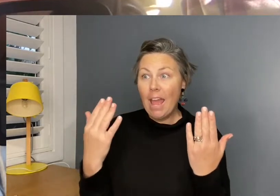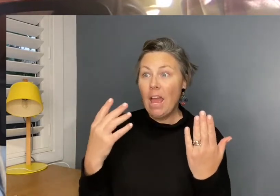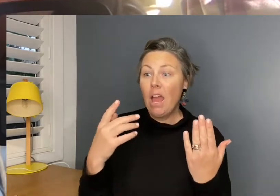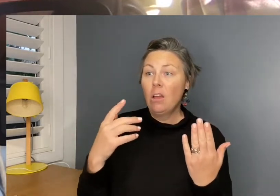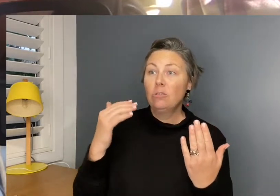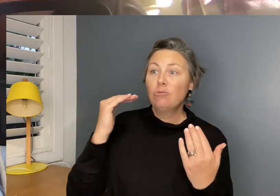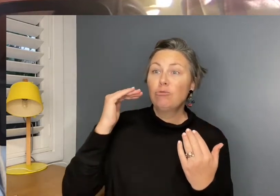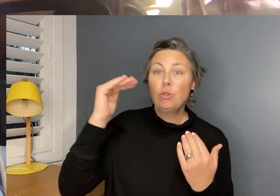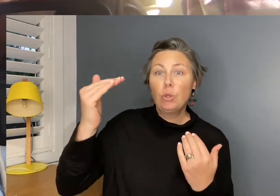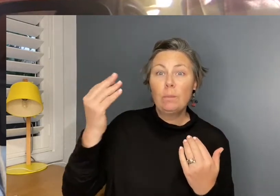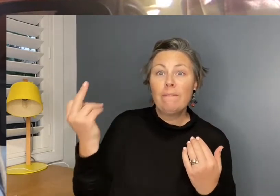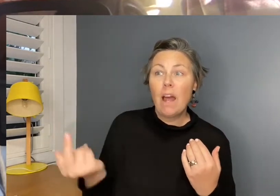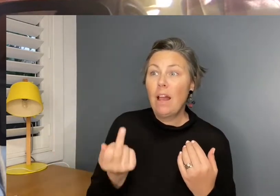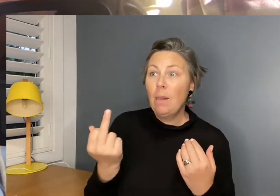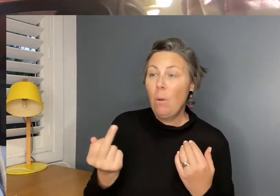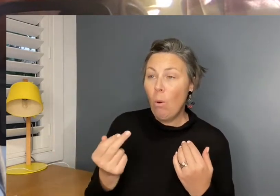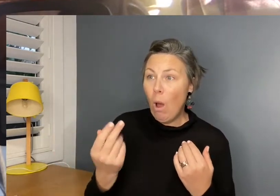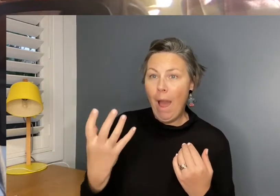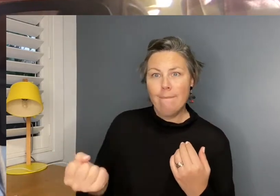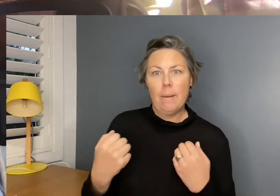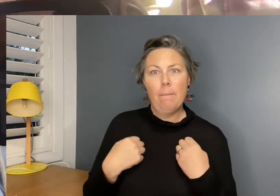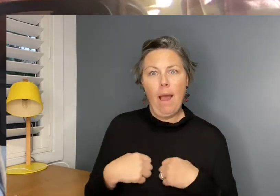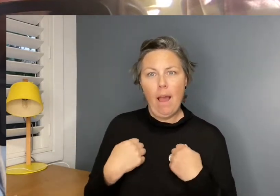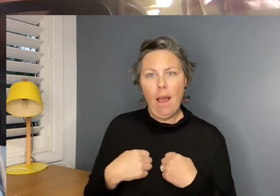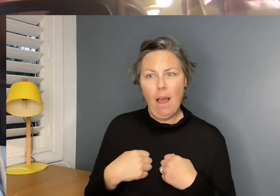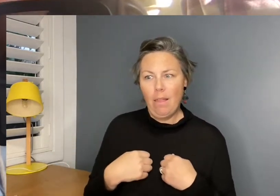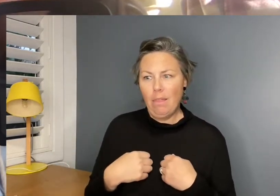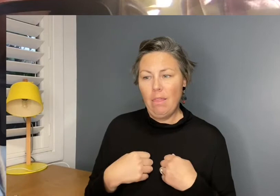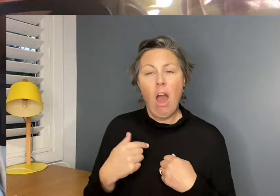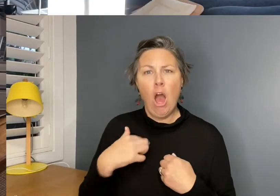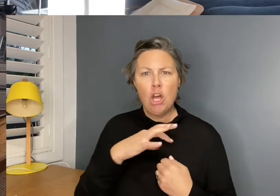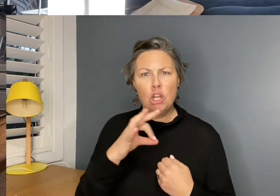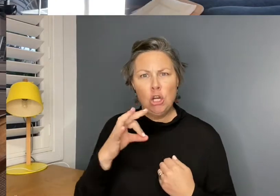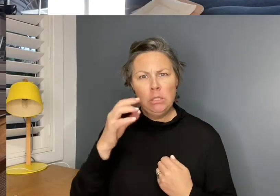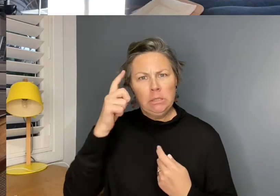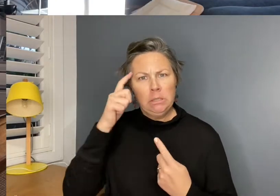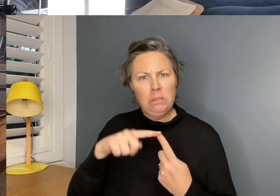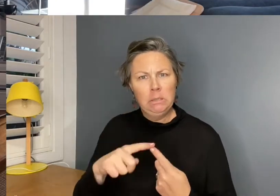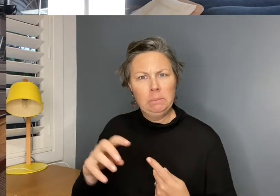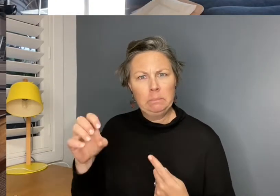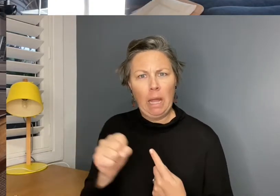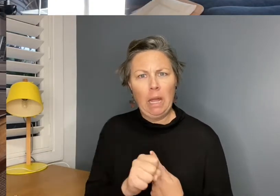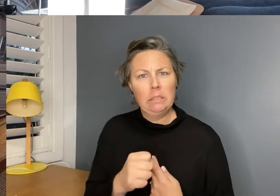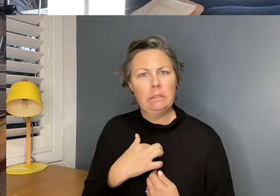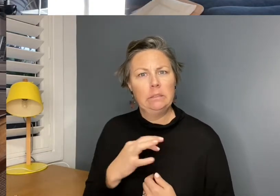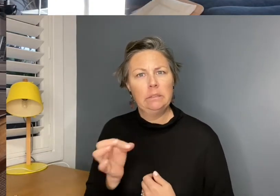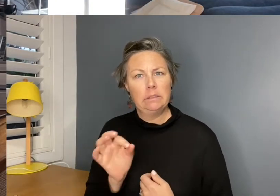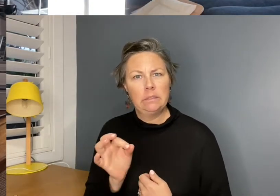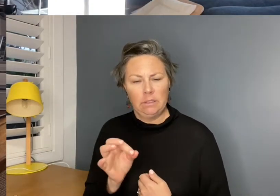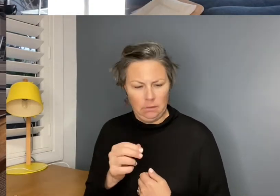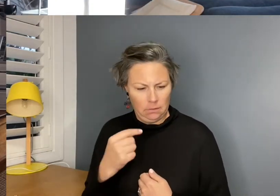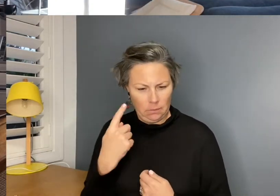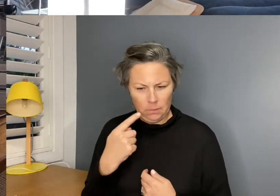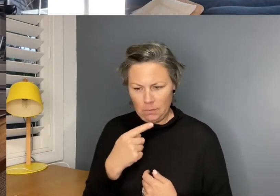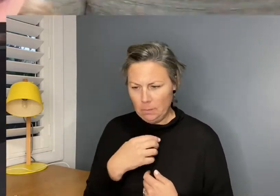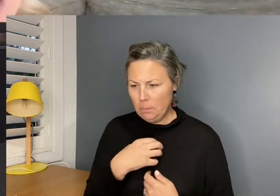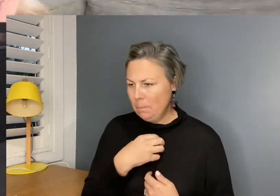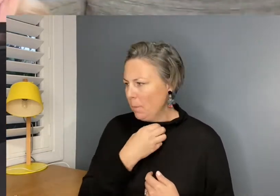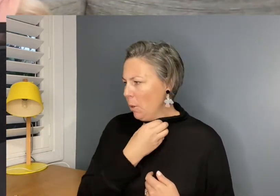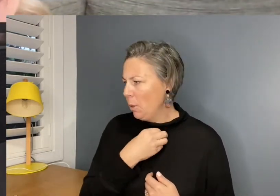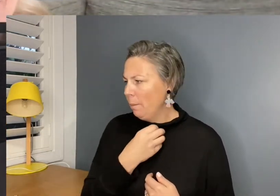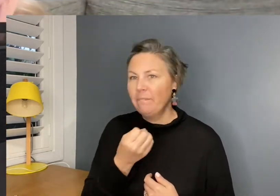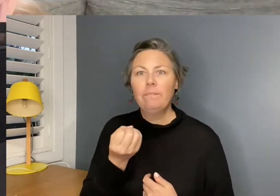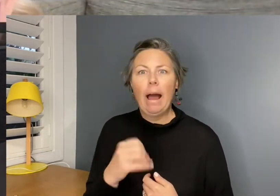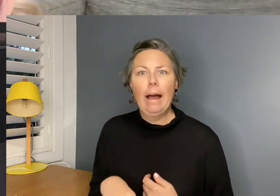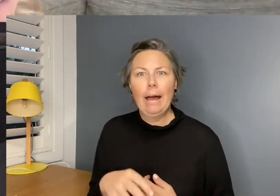sort of fell into place really nicely. I didn't have my heart set on it. Oh, excuse you, Red. Are you sure